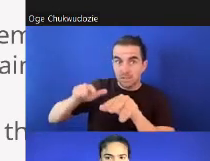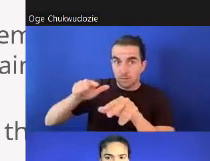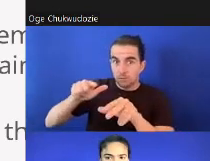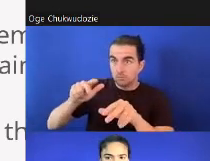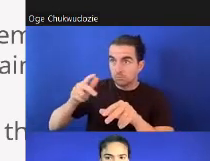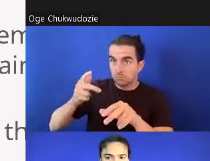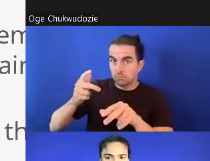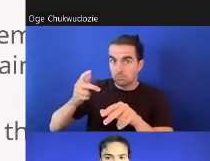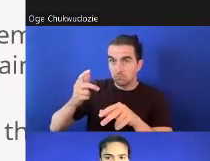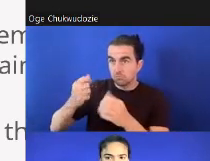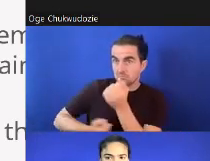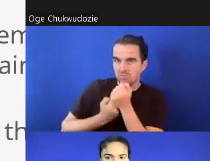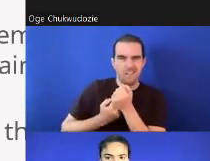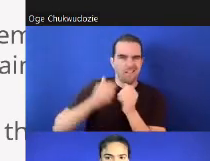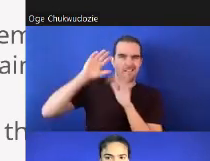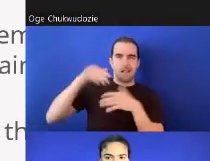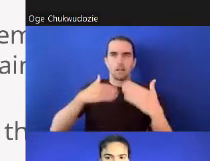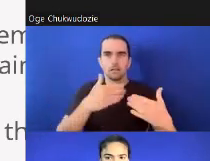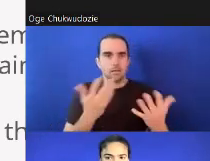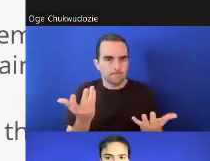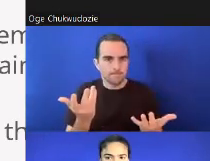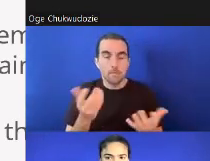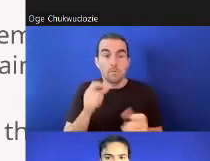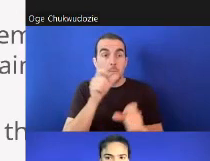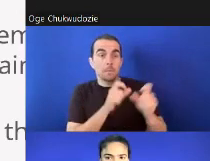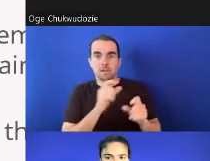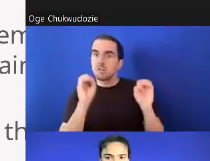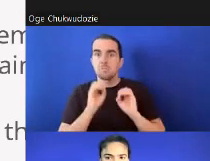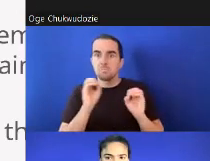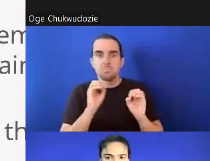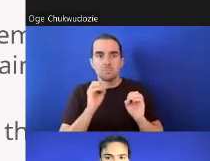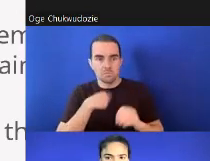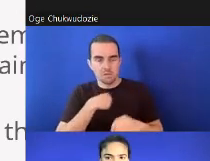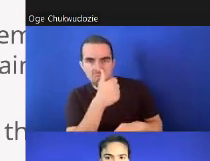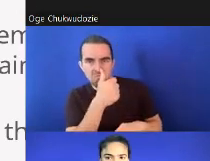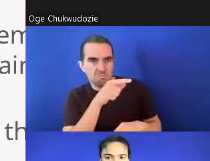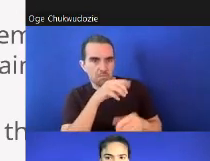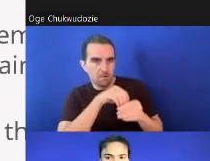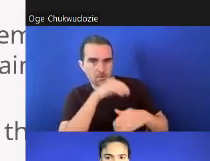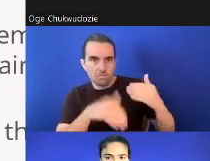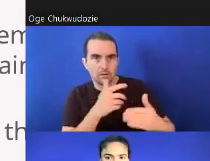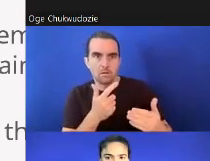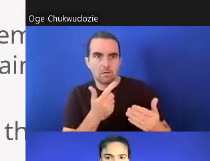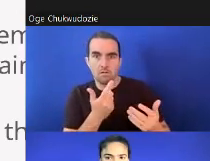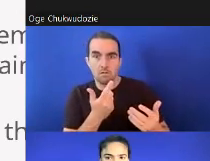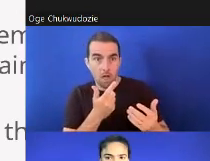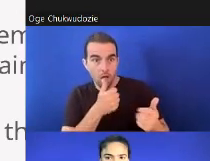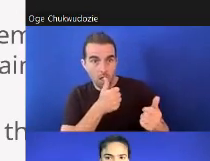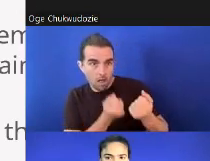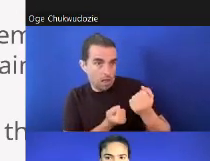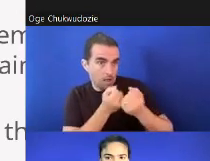have trust in the system, then they will not use the mechanisms, no matter how beautifully structured these mechanisms